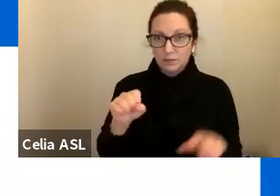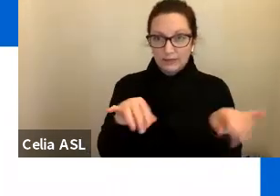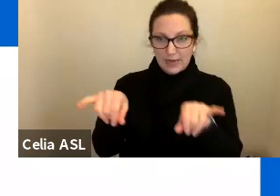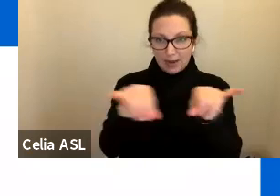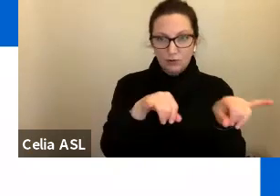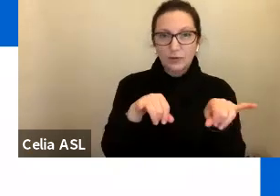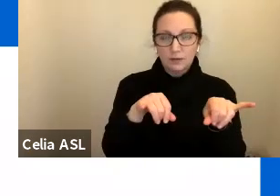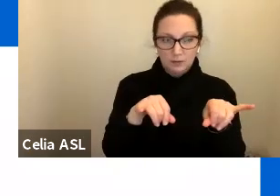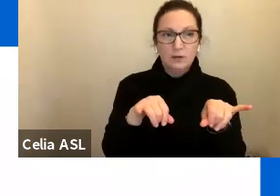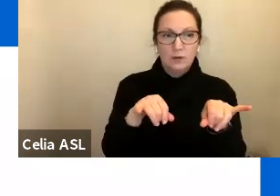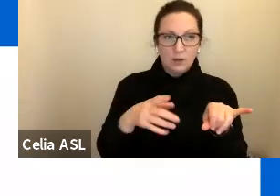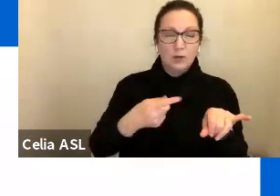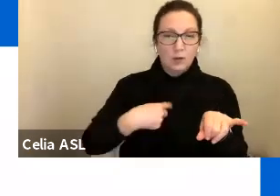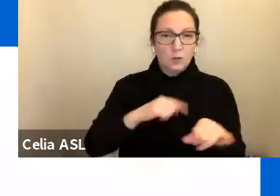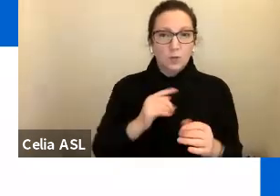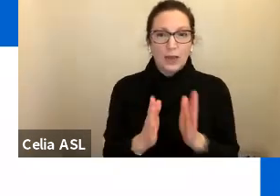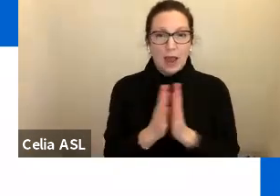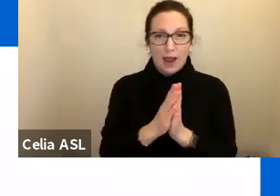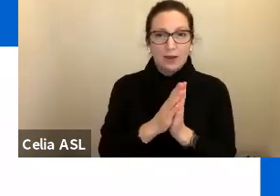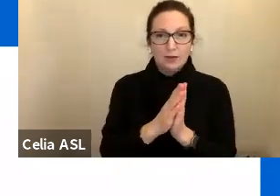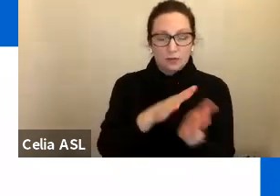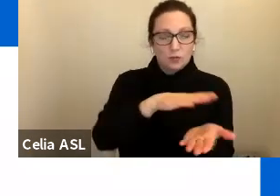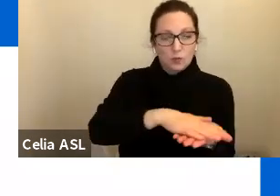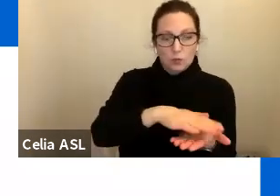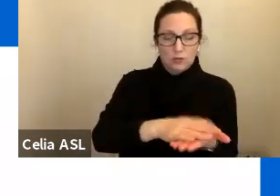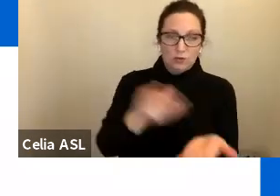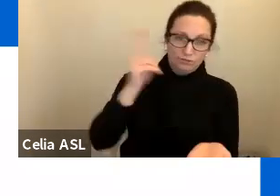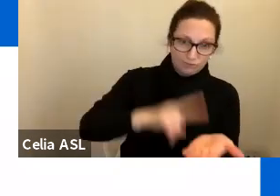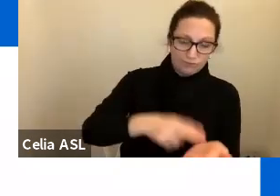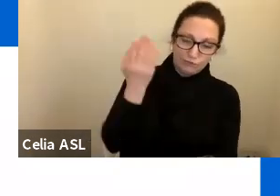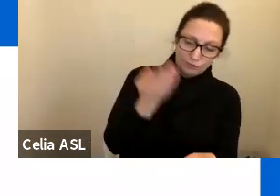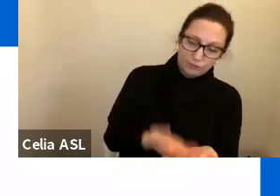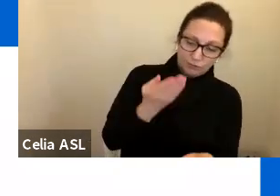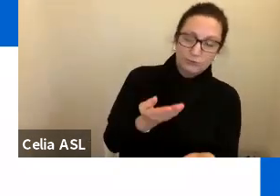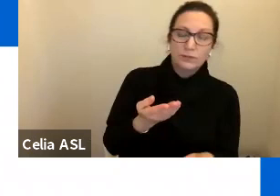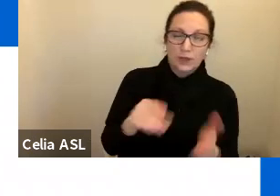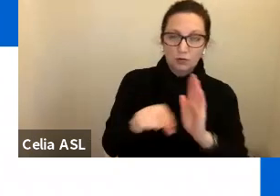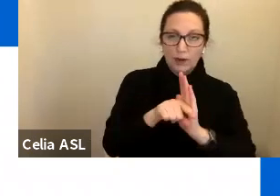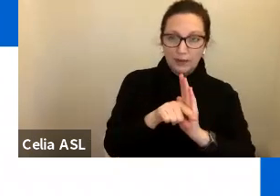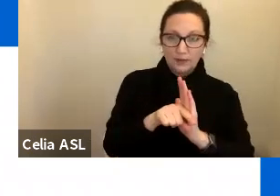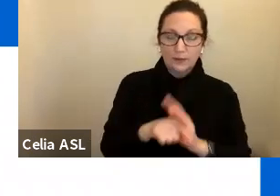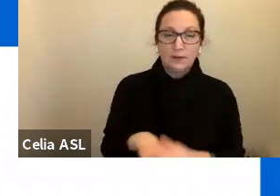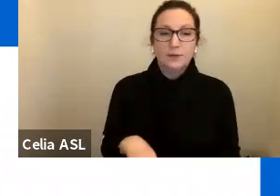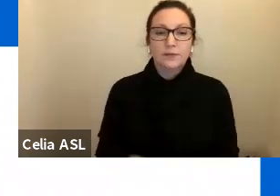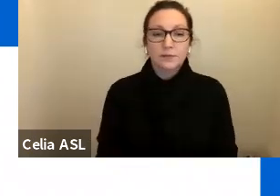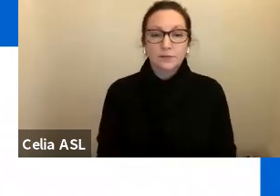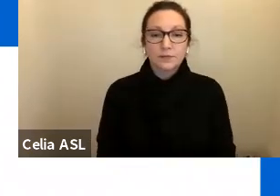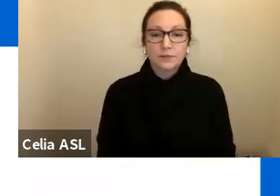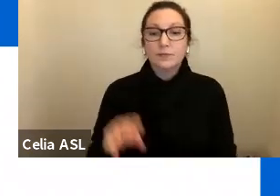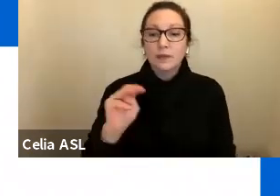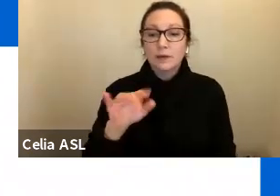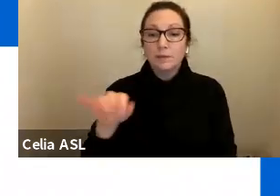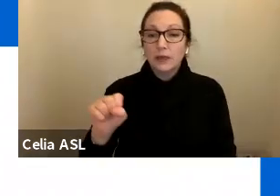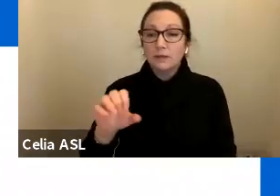for applicants, schools to sign off on. So Ms. Roberts, if I may, just so that